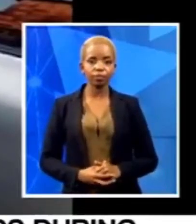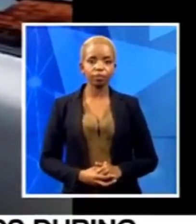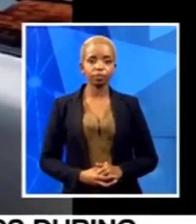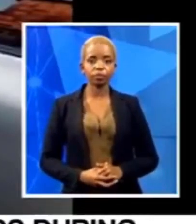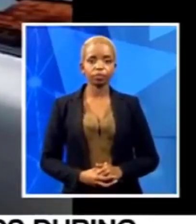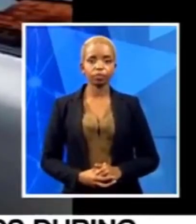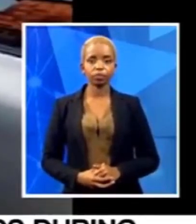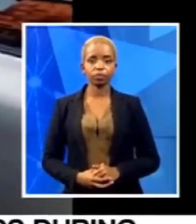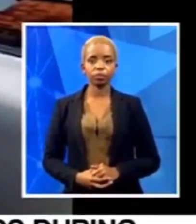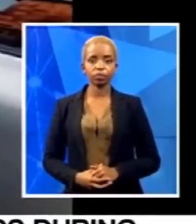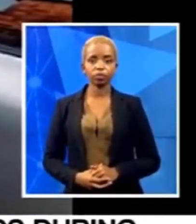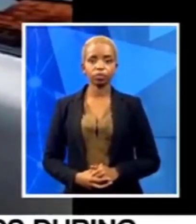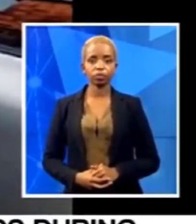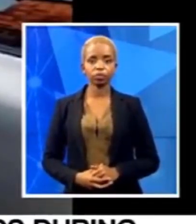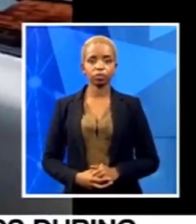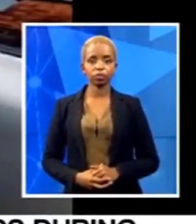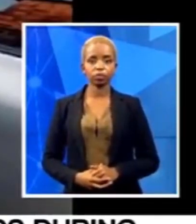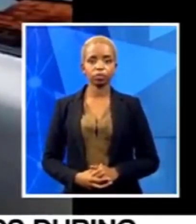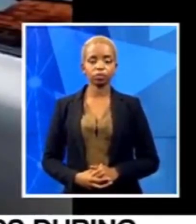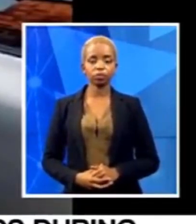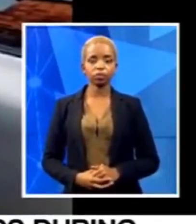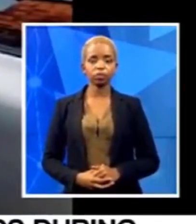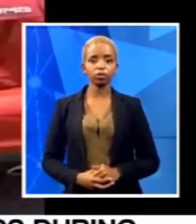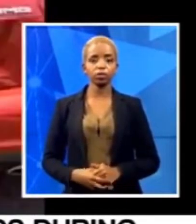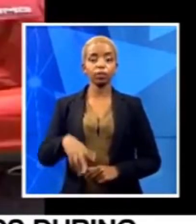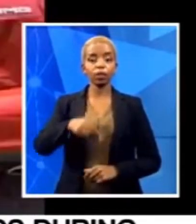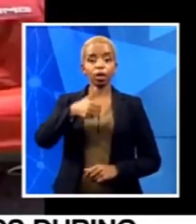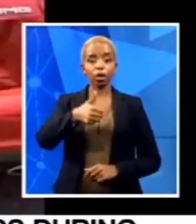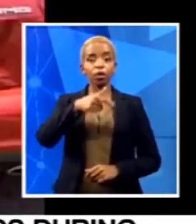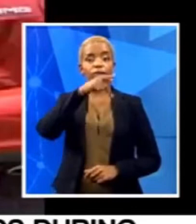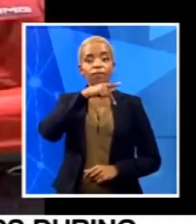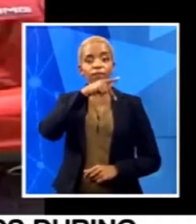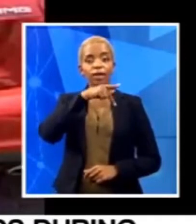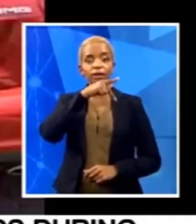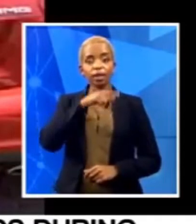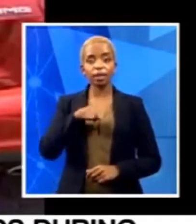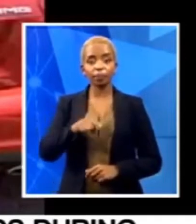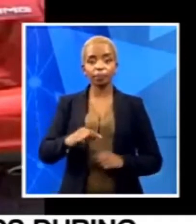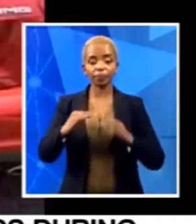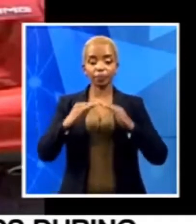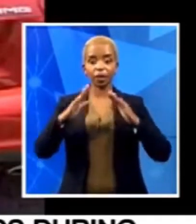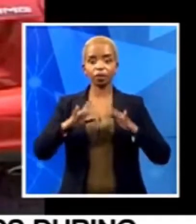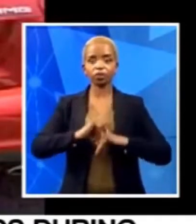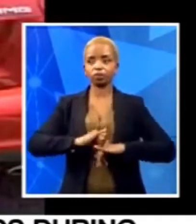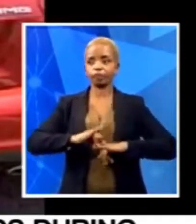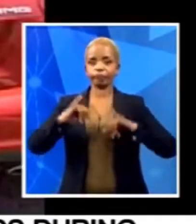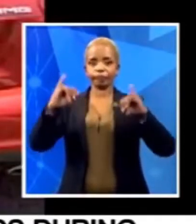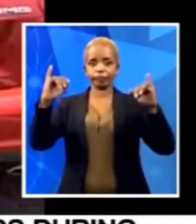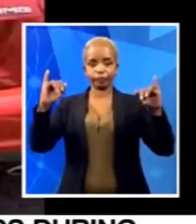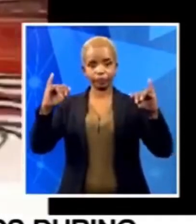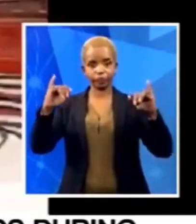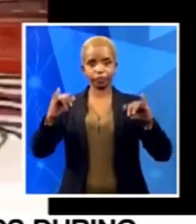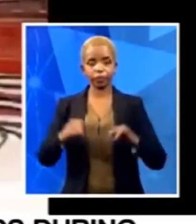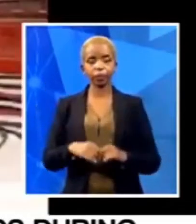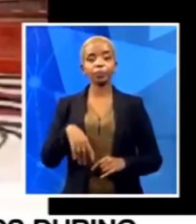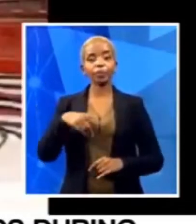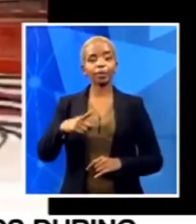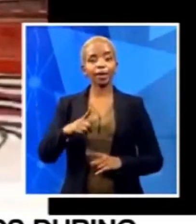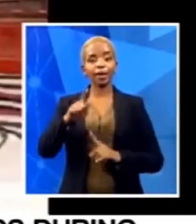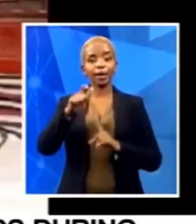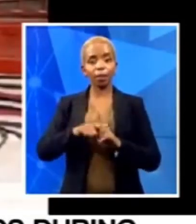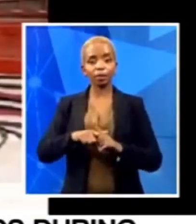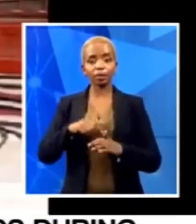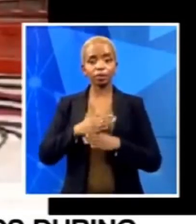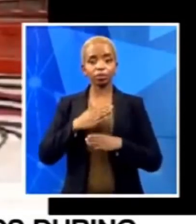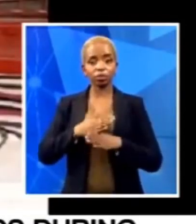Good Friday in the Khoza household took a turn for the worst. An enforcement patrol escalated and allegedly resulted in the